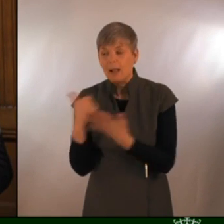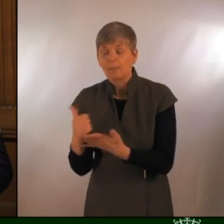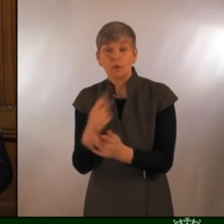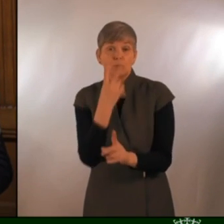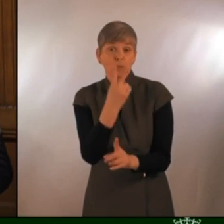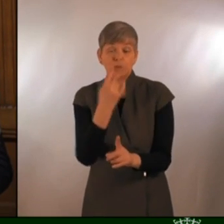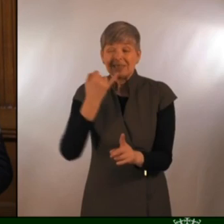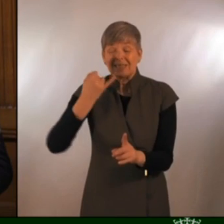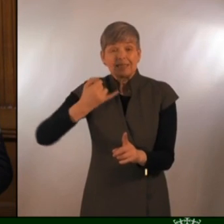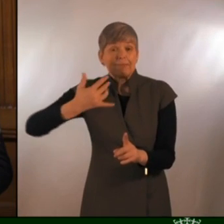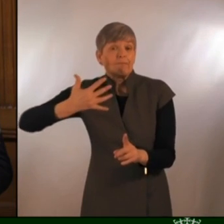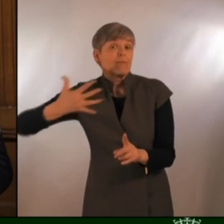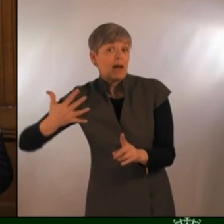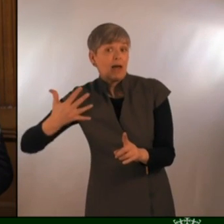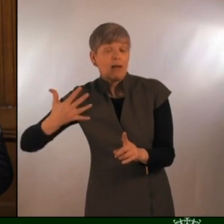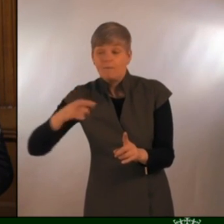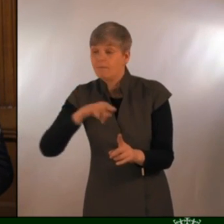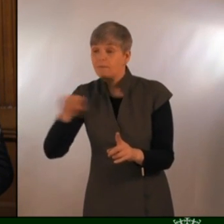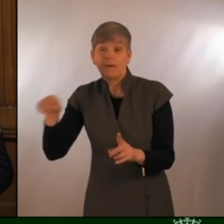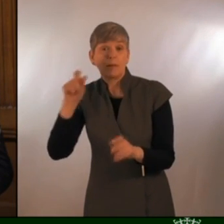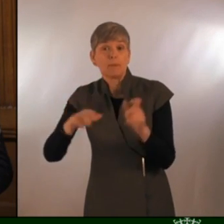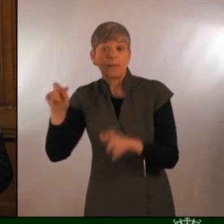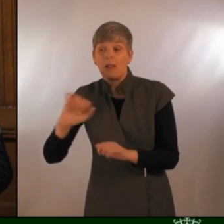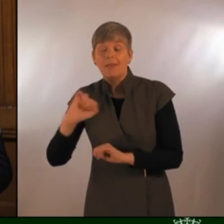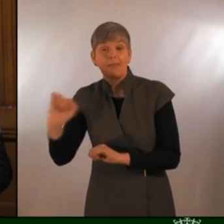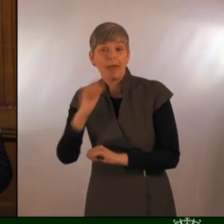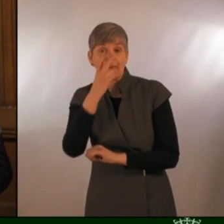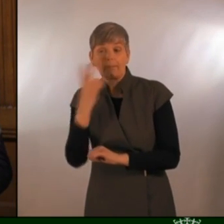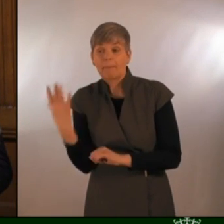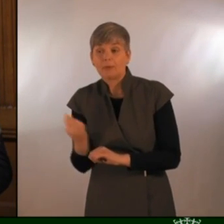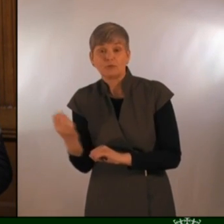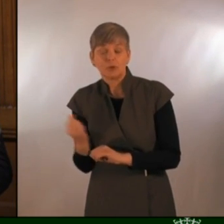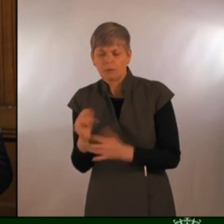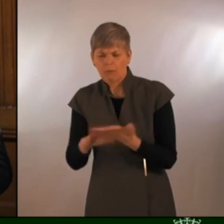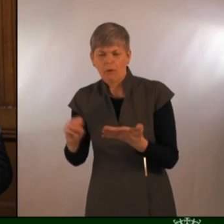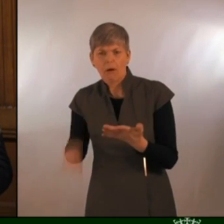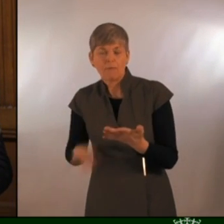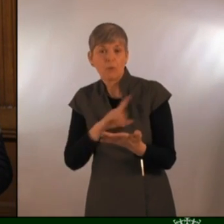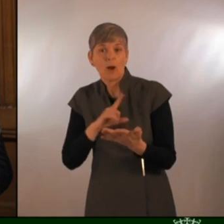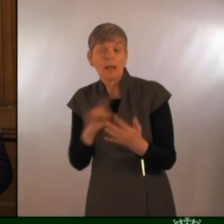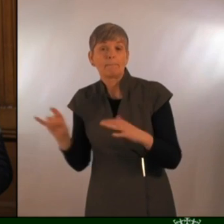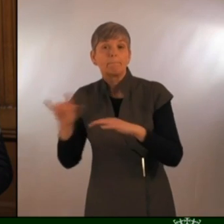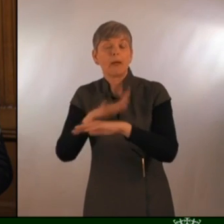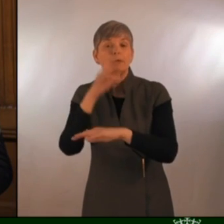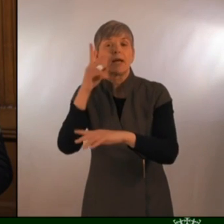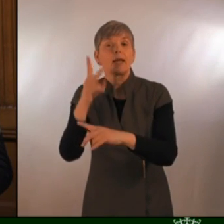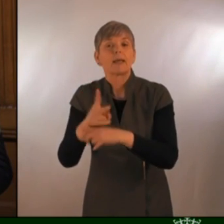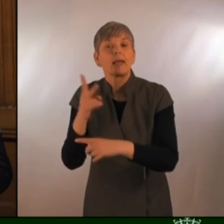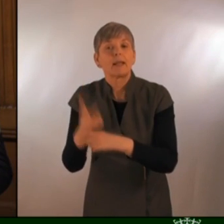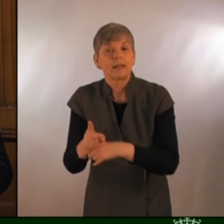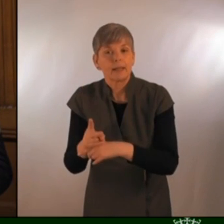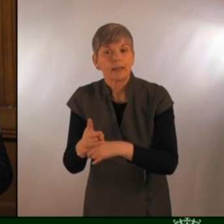265 war widows whose pensions were cancelled when they remarried and can be permanently